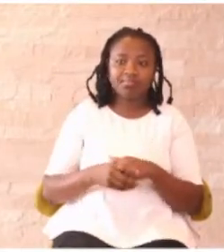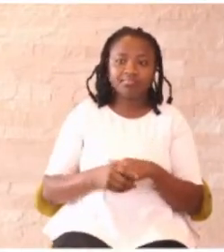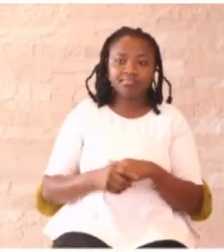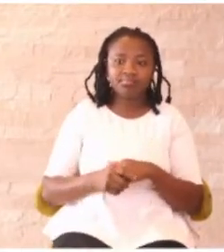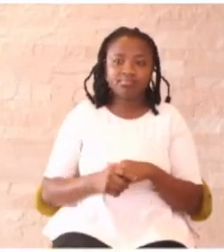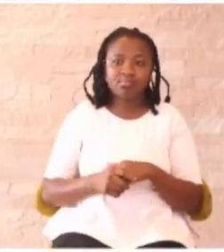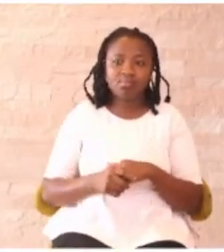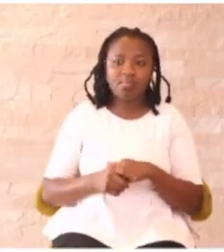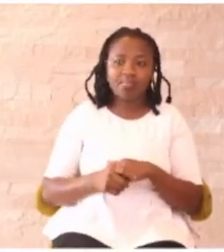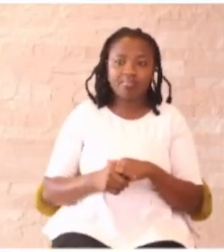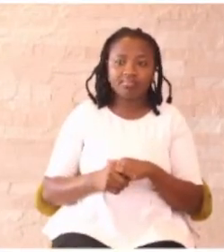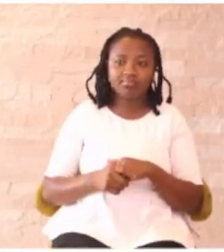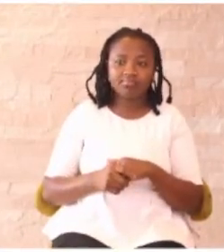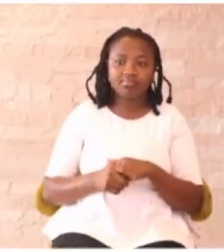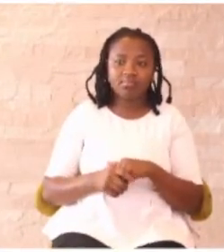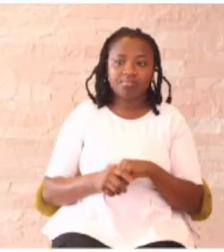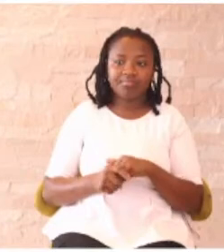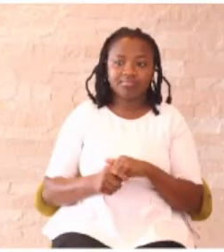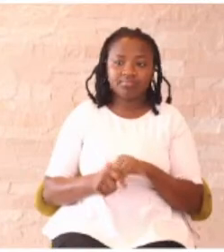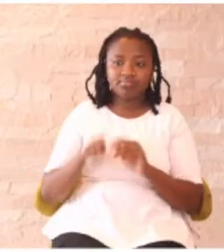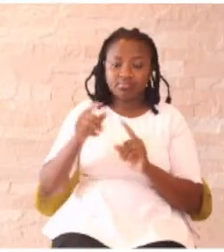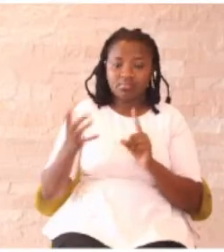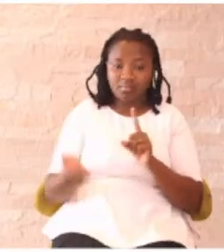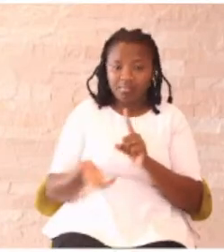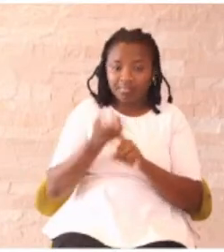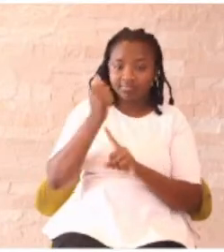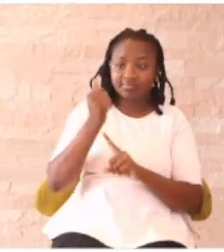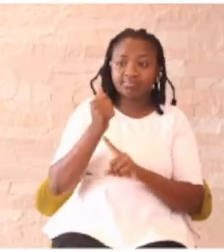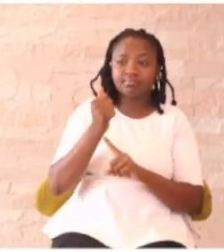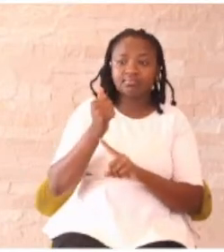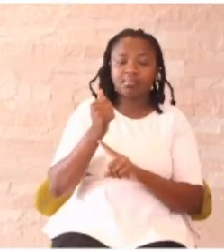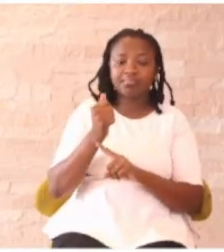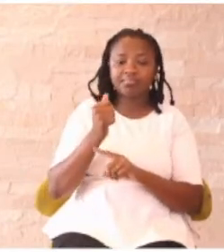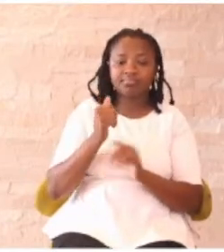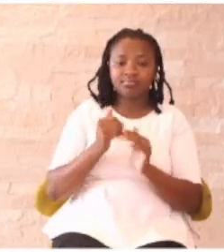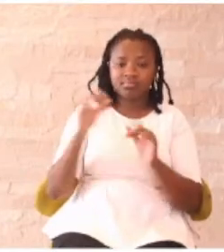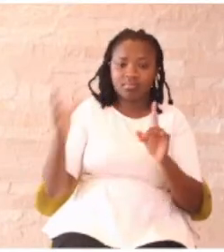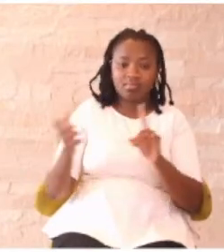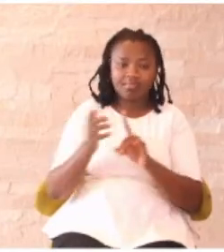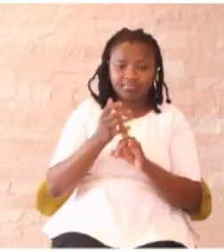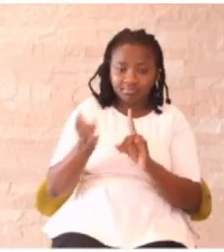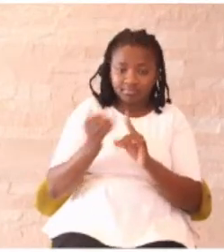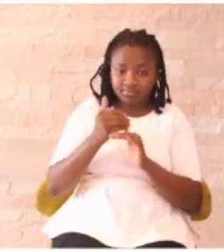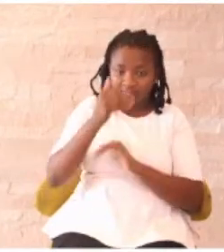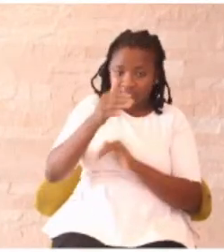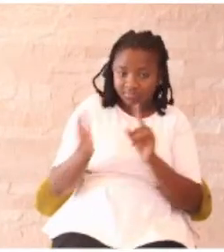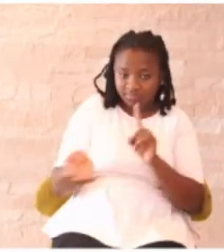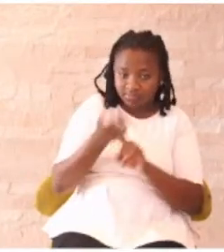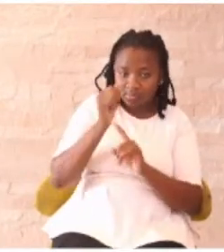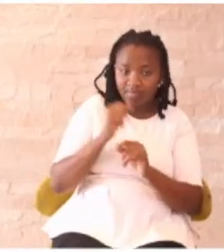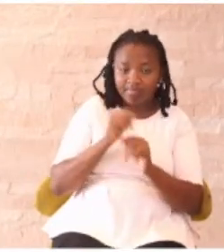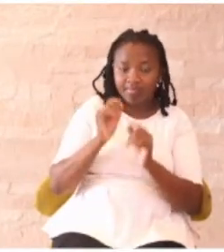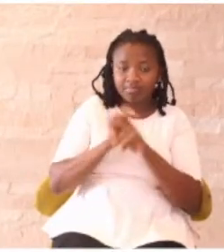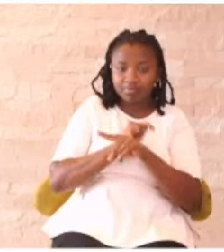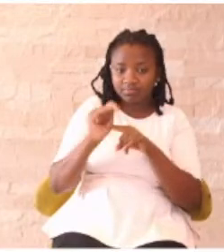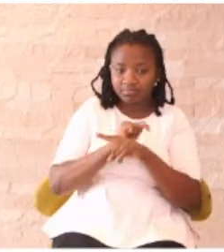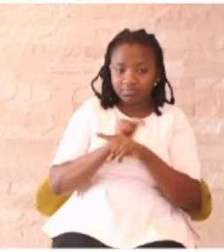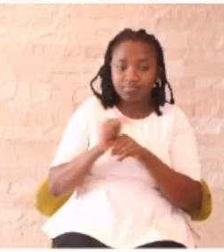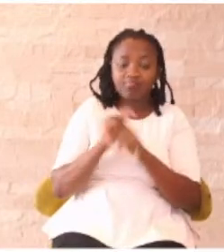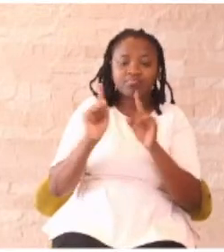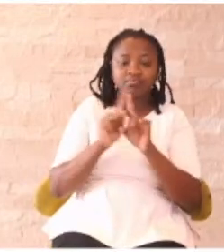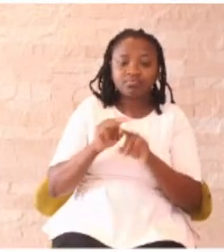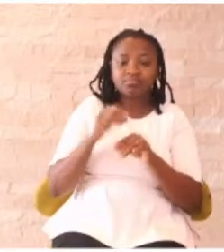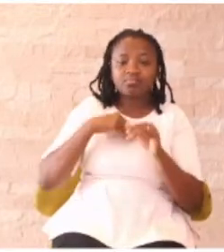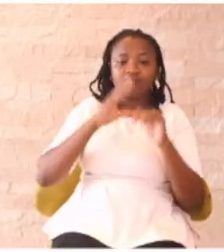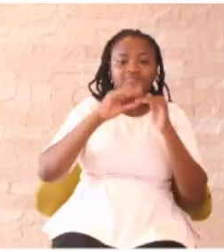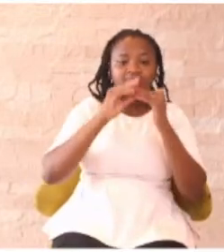they receiving trainings from EWDNA on disability, have created awareness to